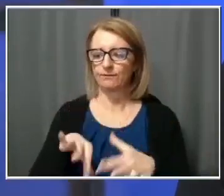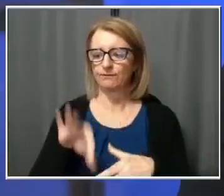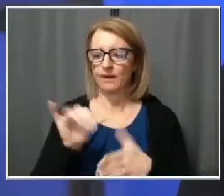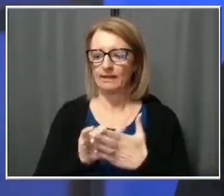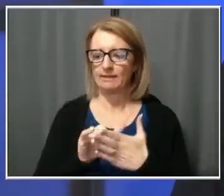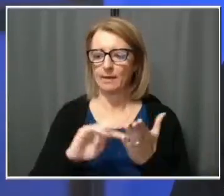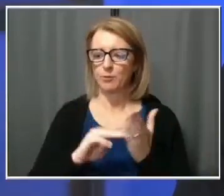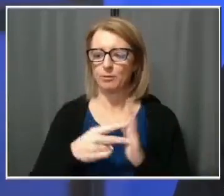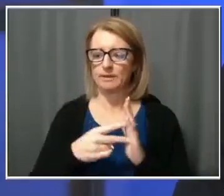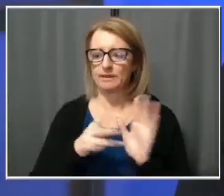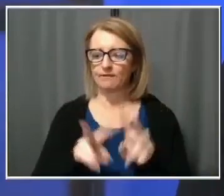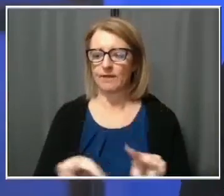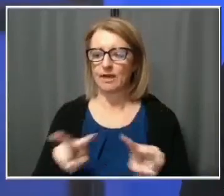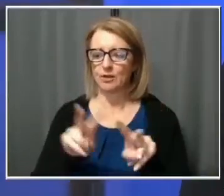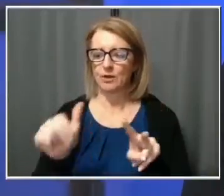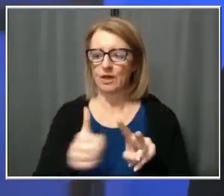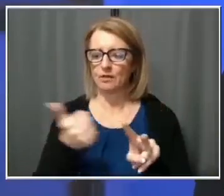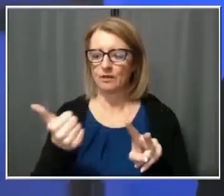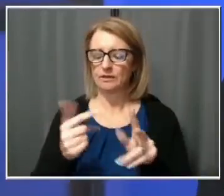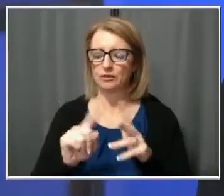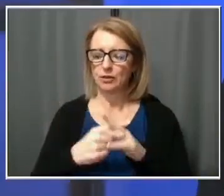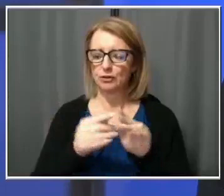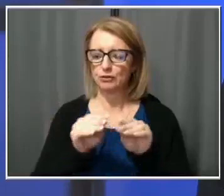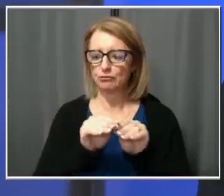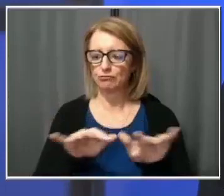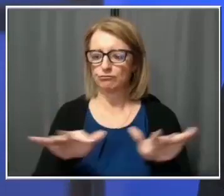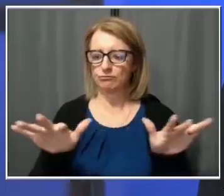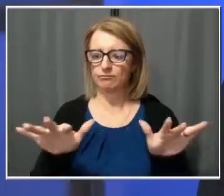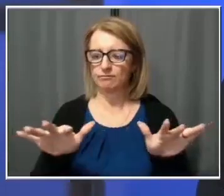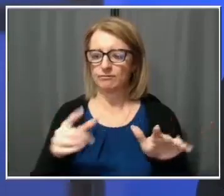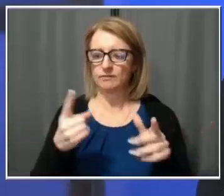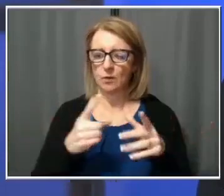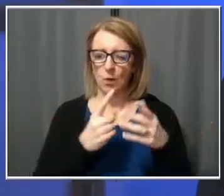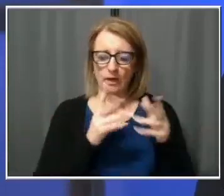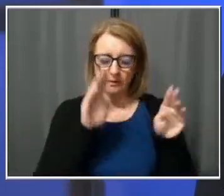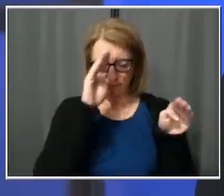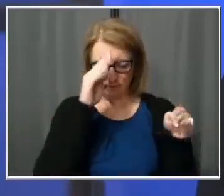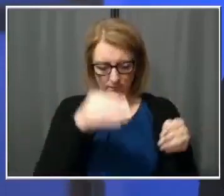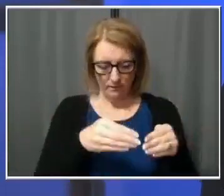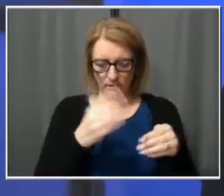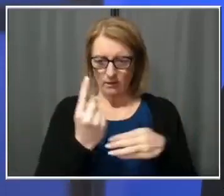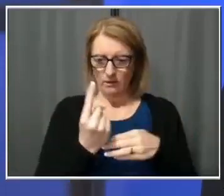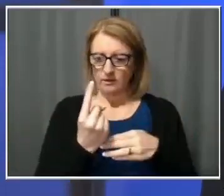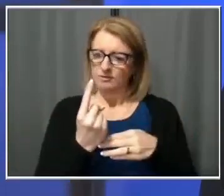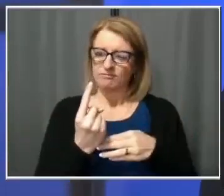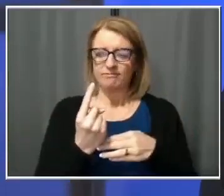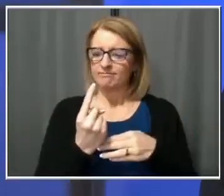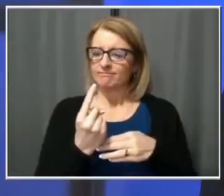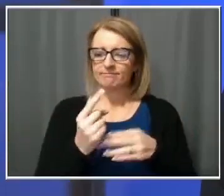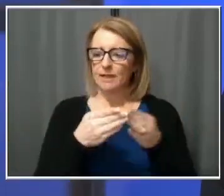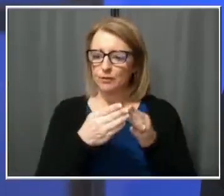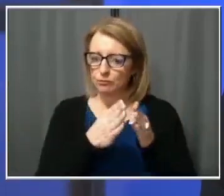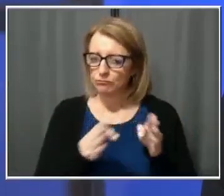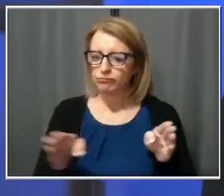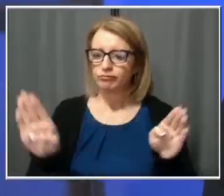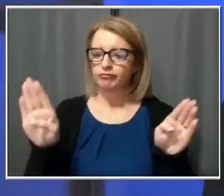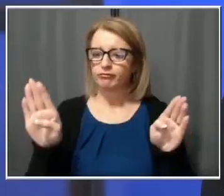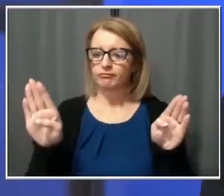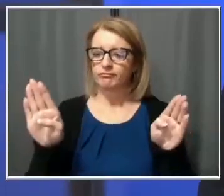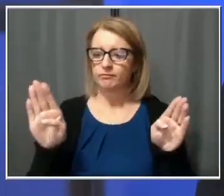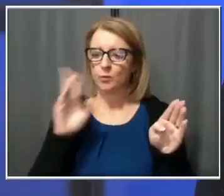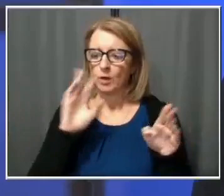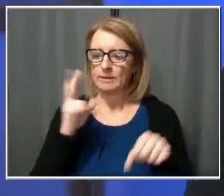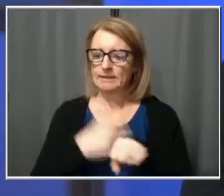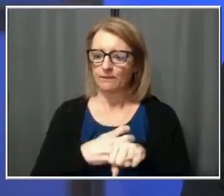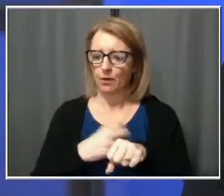things and starting to spread it out? Because if you put too many of your eggs in one basket, if that thing ends for you, it's going to be very difficult. So I